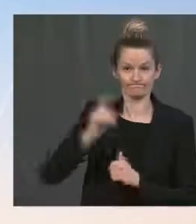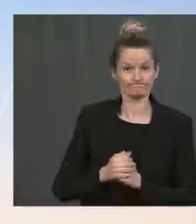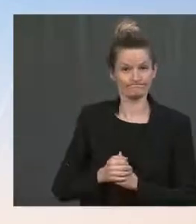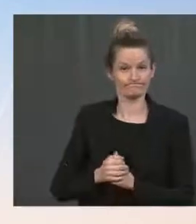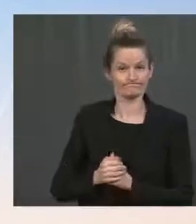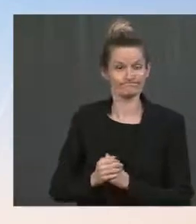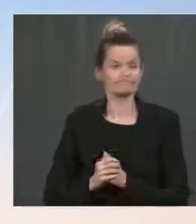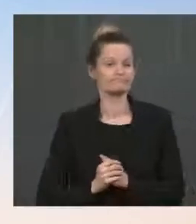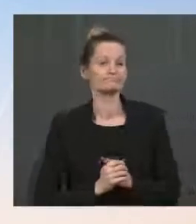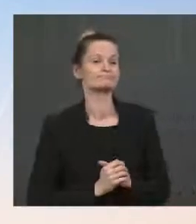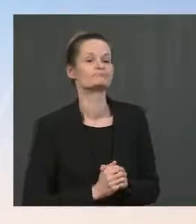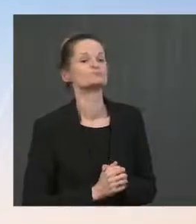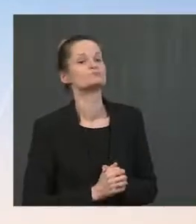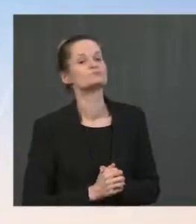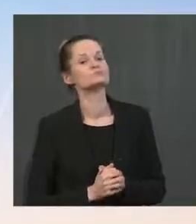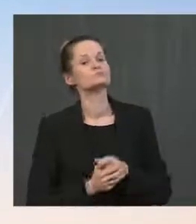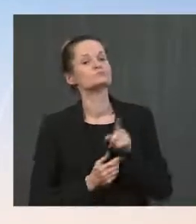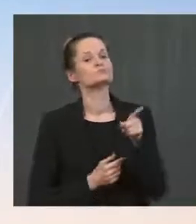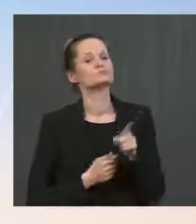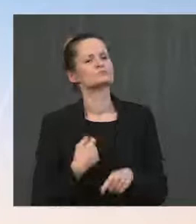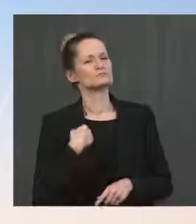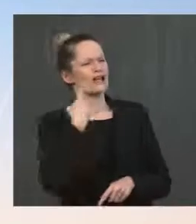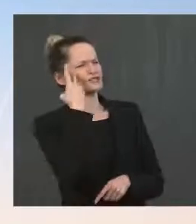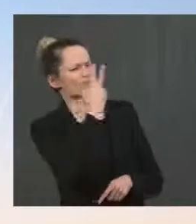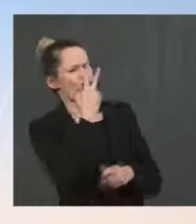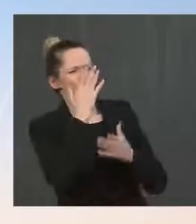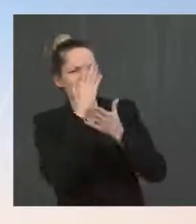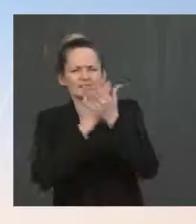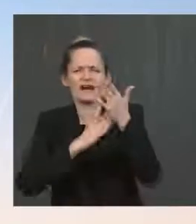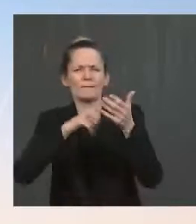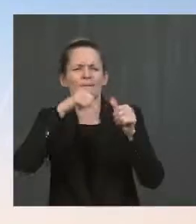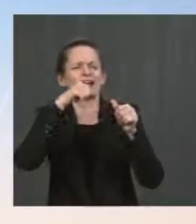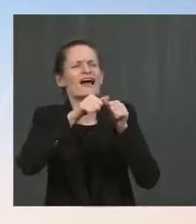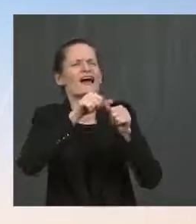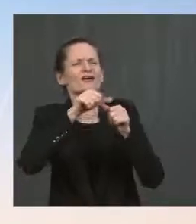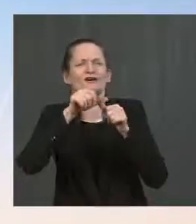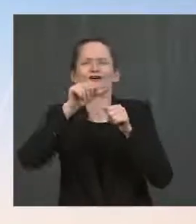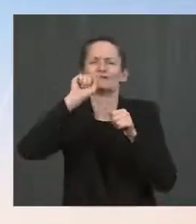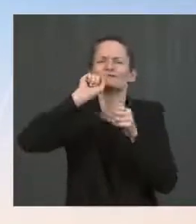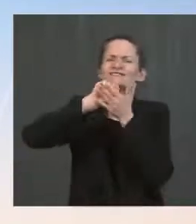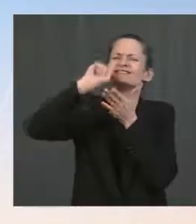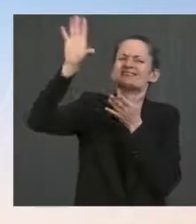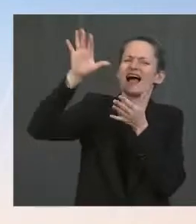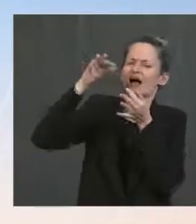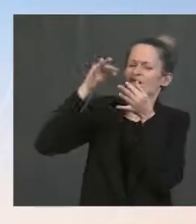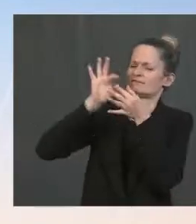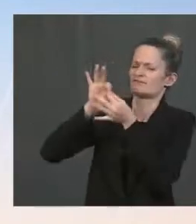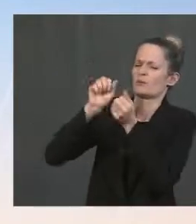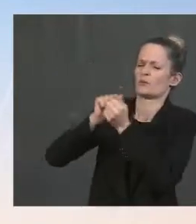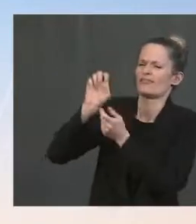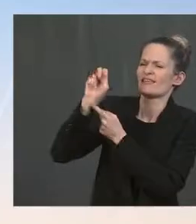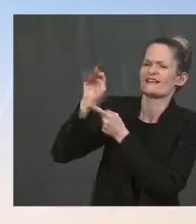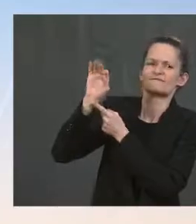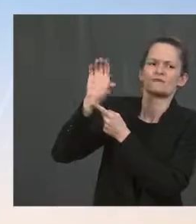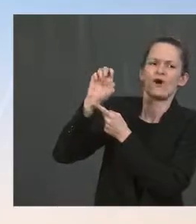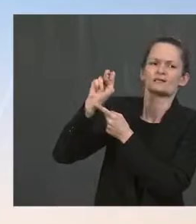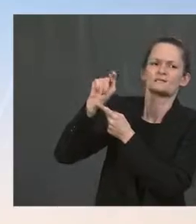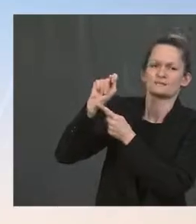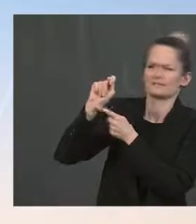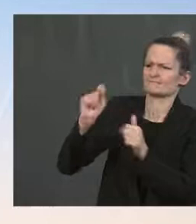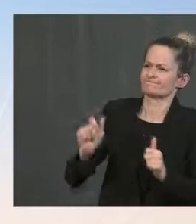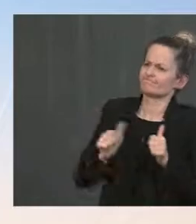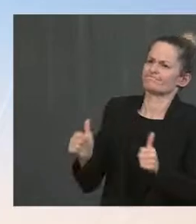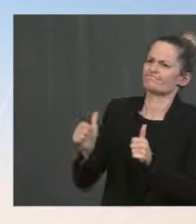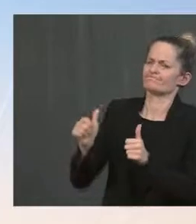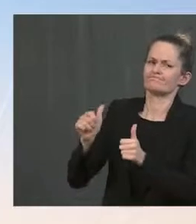letters you've sent, you guys have made clear you want, on the enforcement side of things, to be more aggressive than they have been in the past. Are you and the President comfortable that